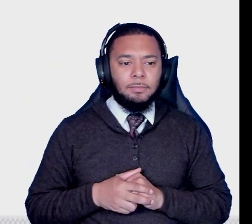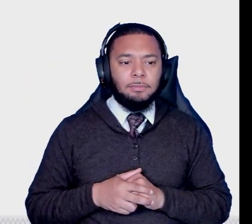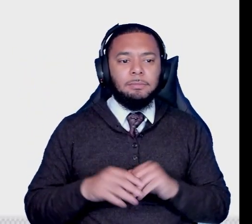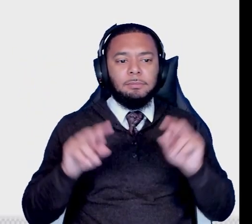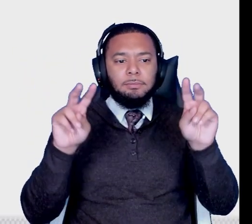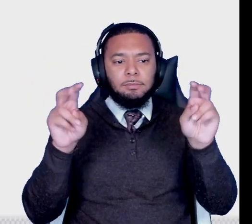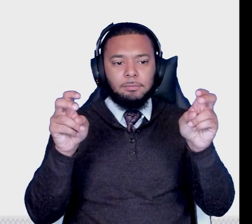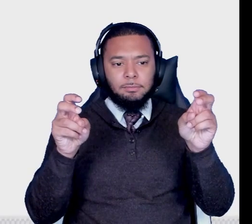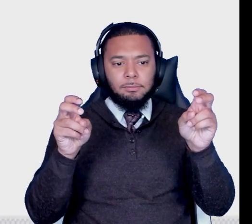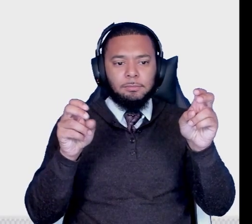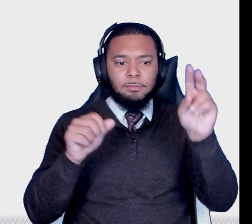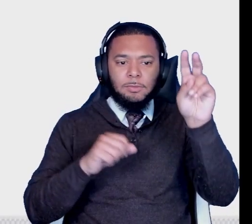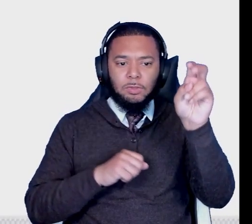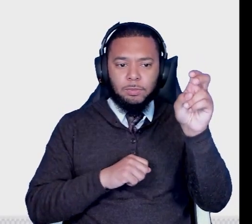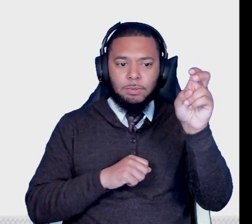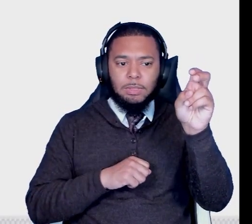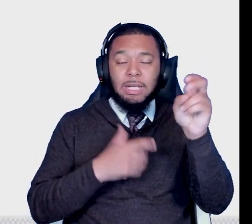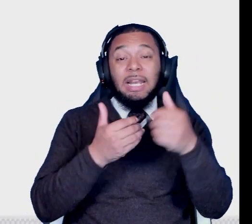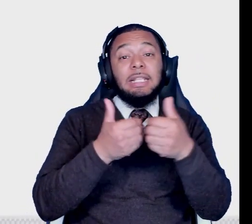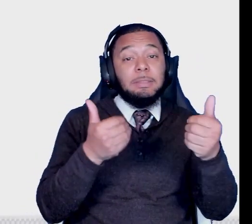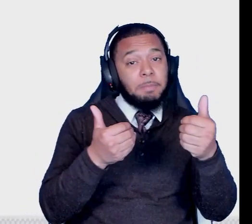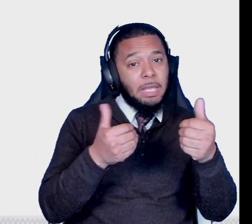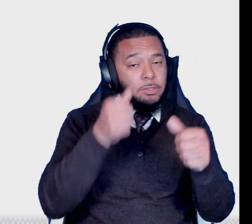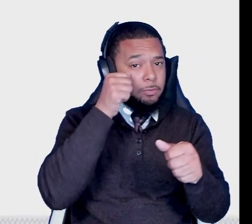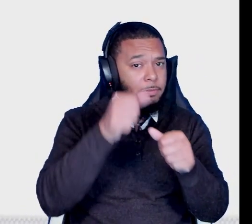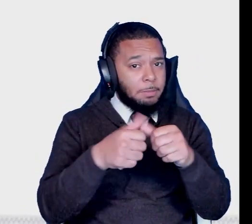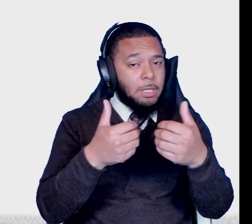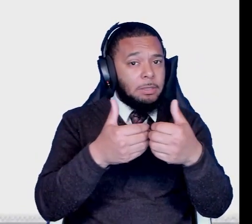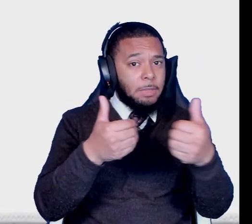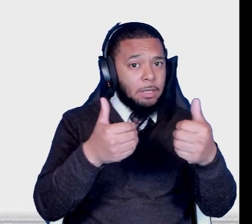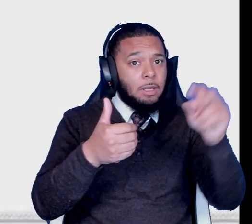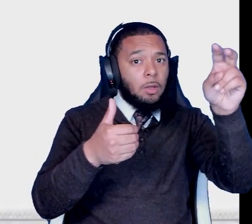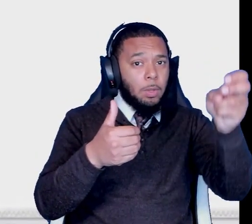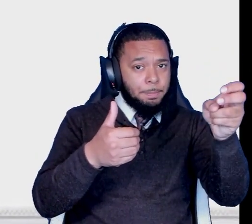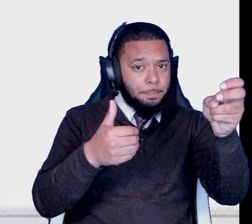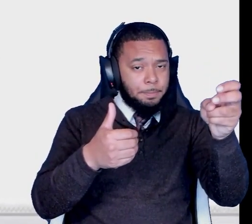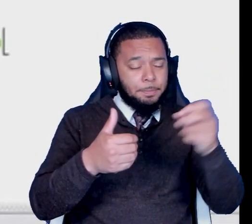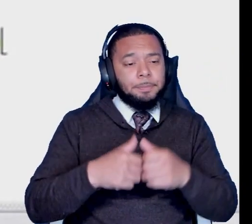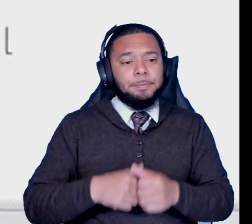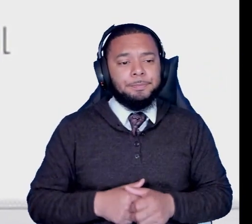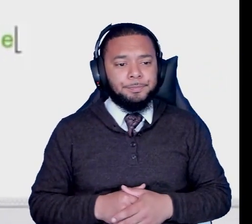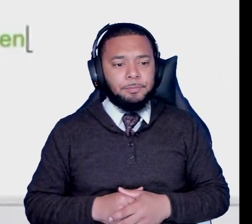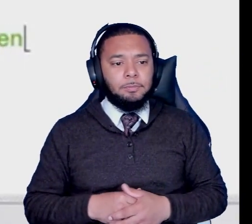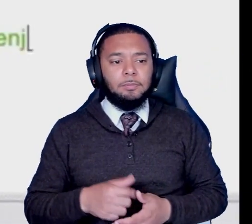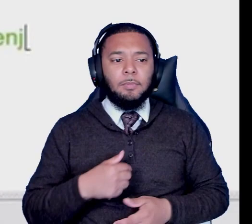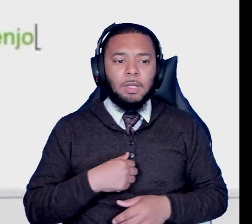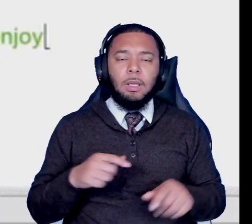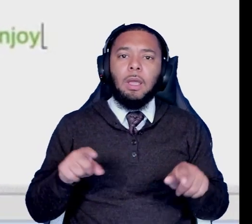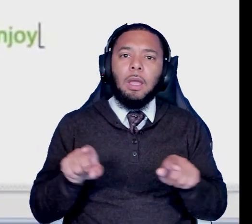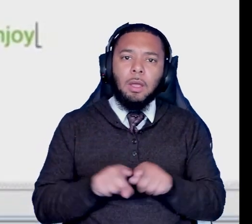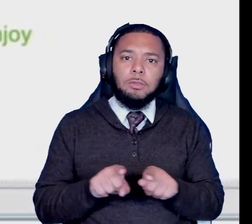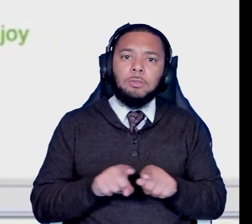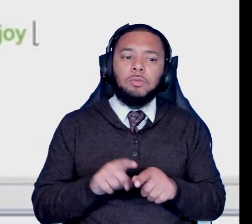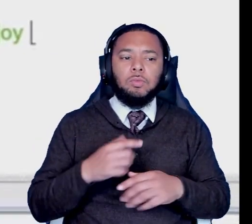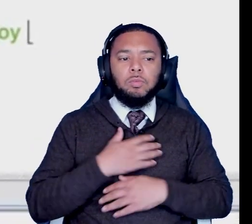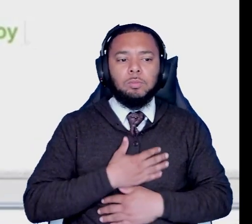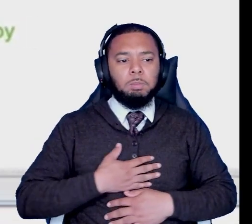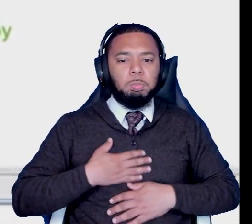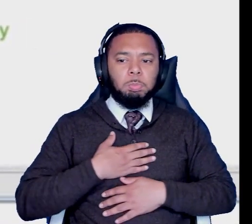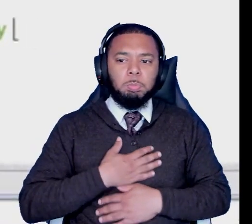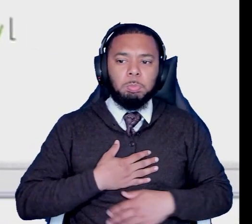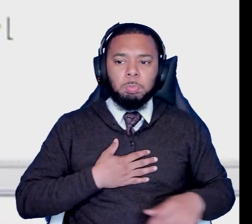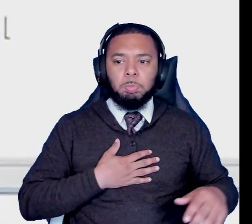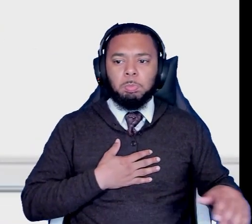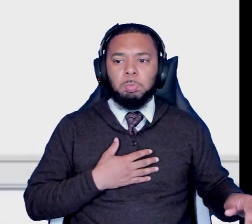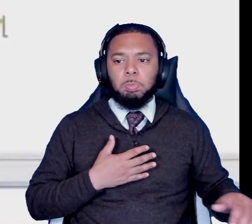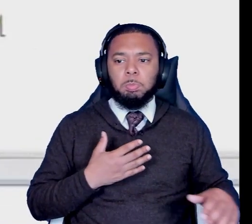need a space after that name appears, so I'll put in a space first. I also enjoy